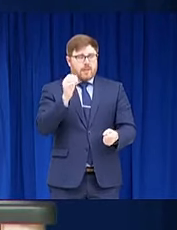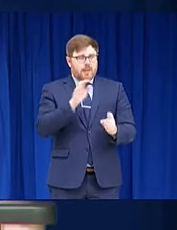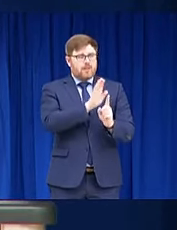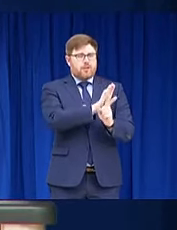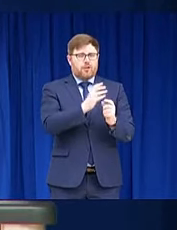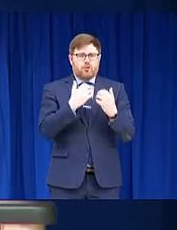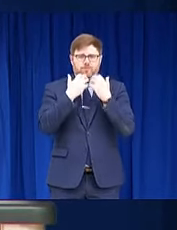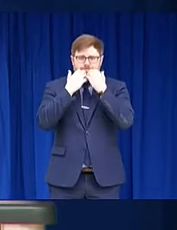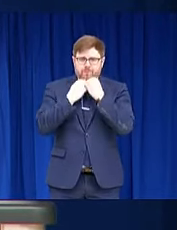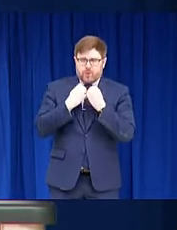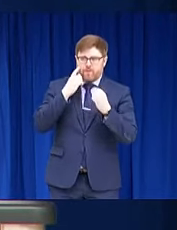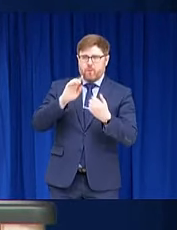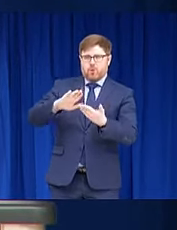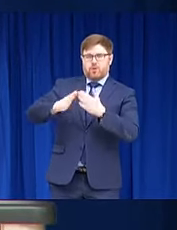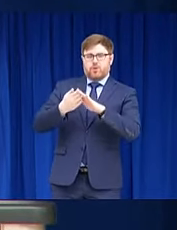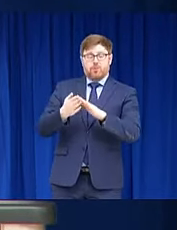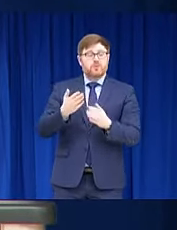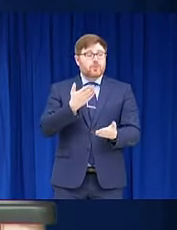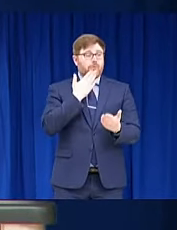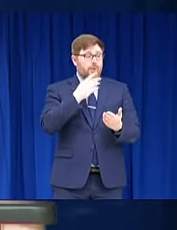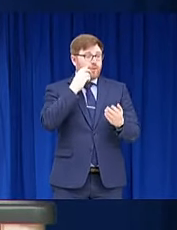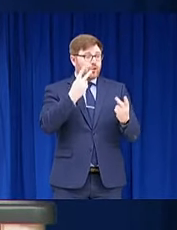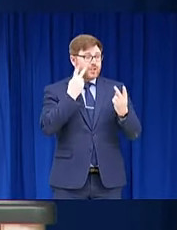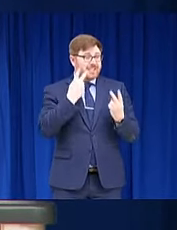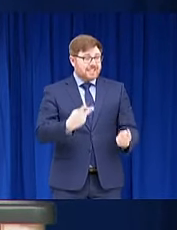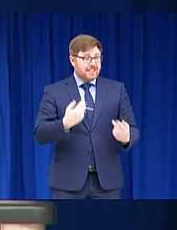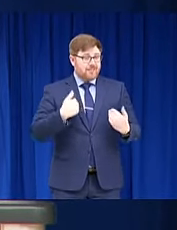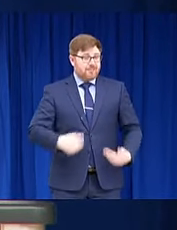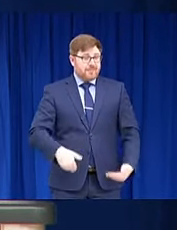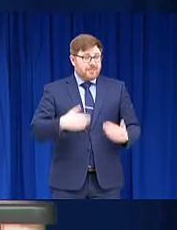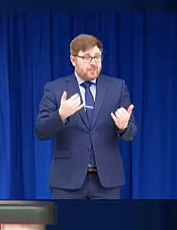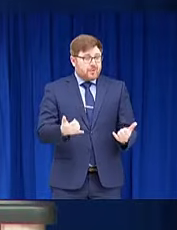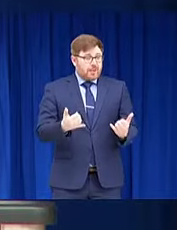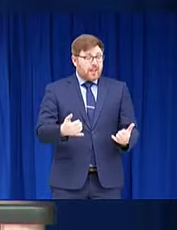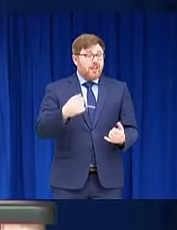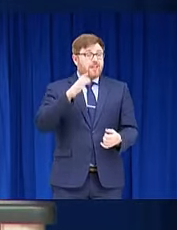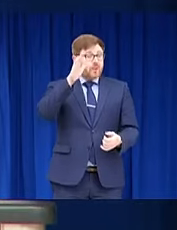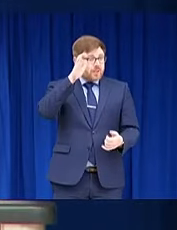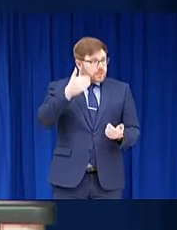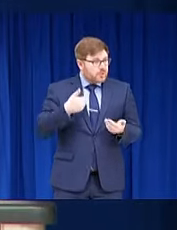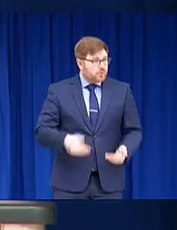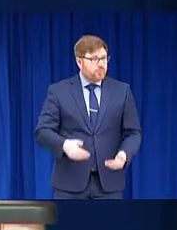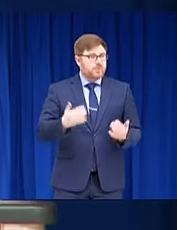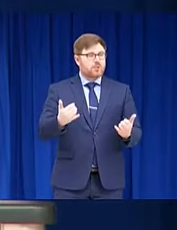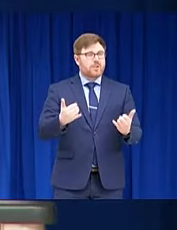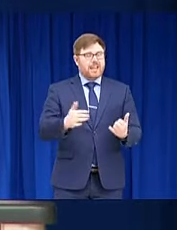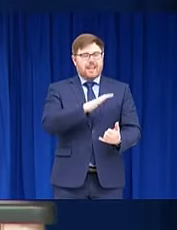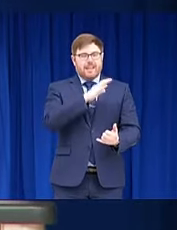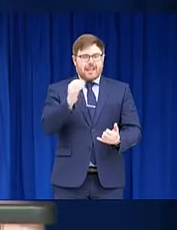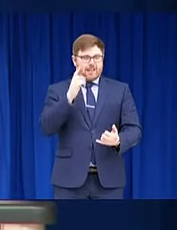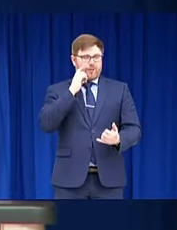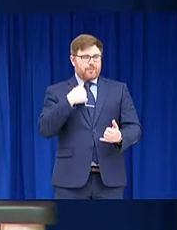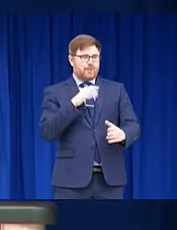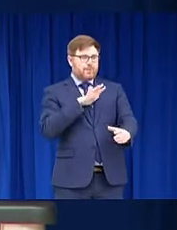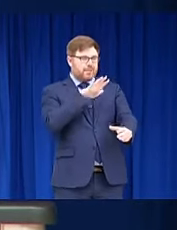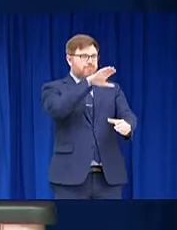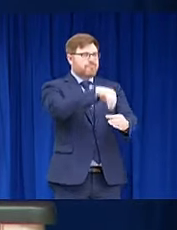So, thank you for seeing me today, for hearing me, and for being part of my big, beautiful, chosen